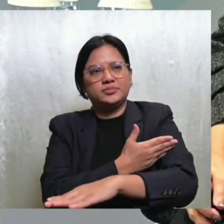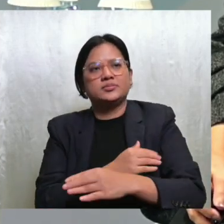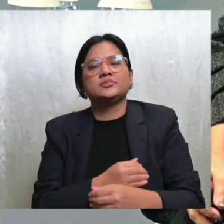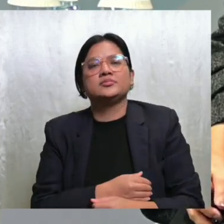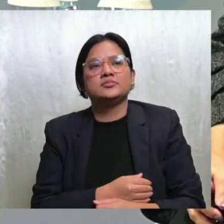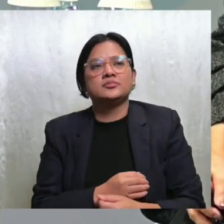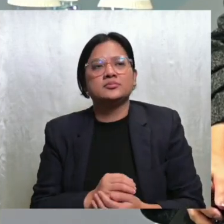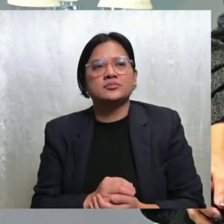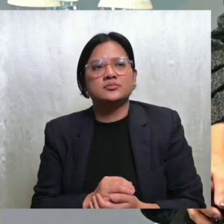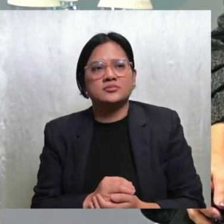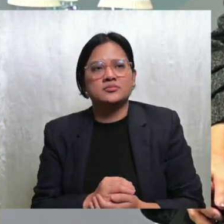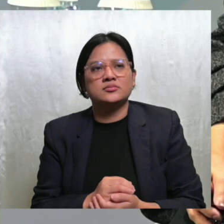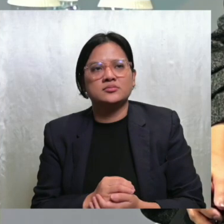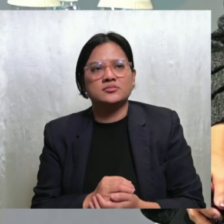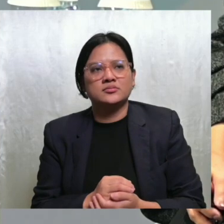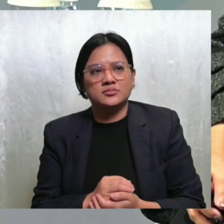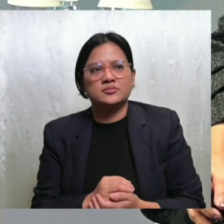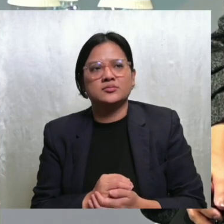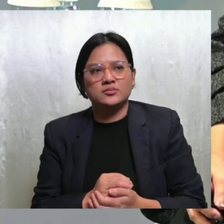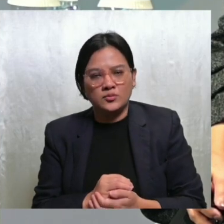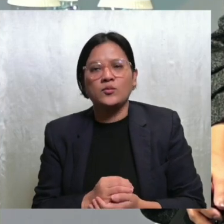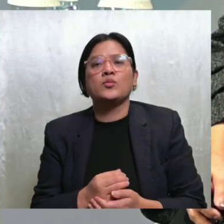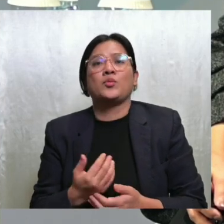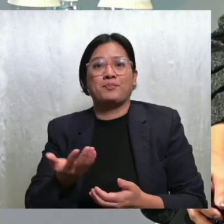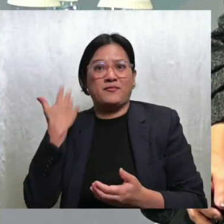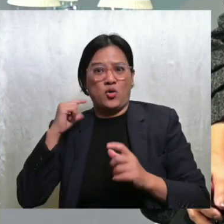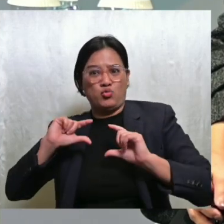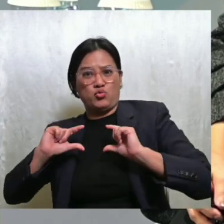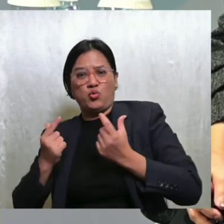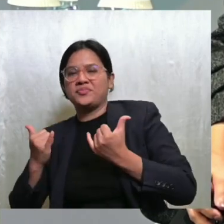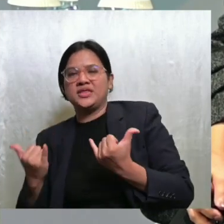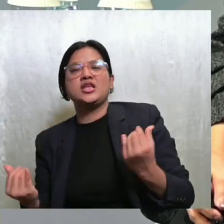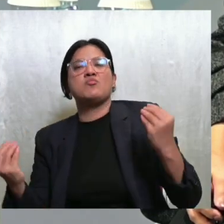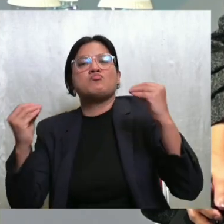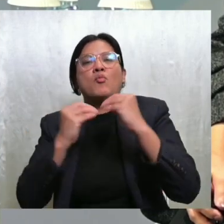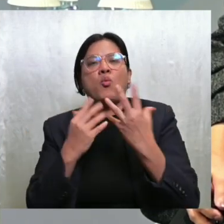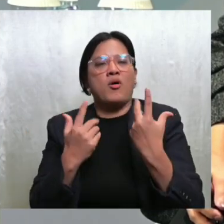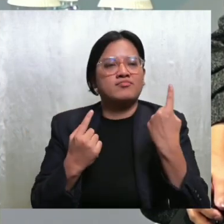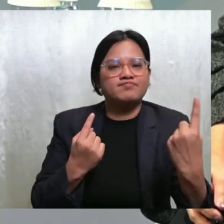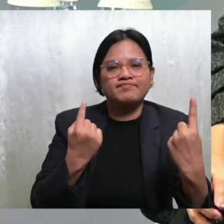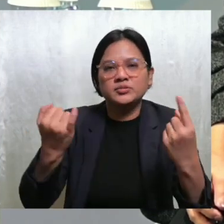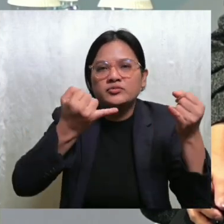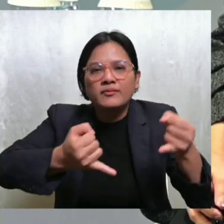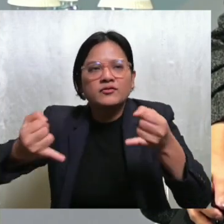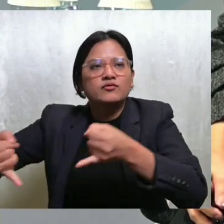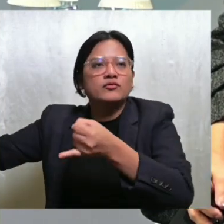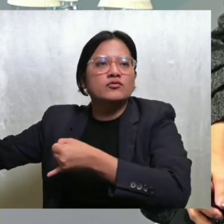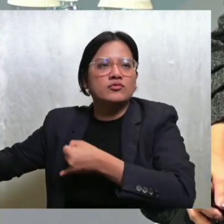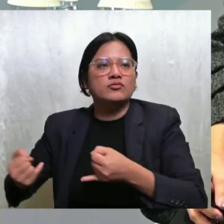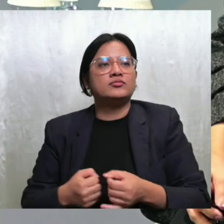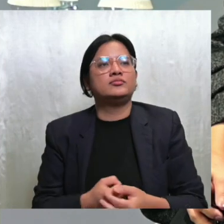revolution online. That's why we made our solution very student-centric,